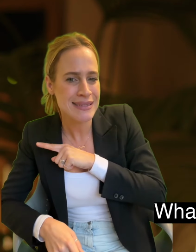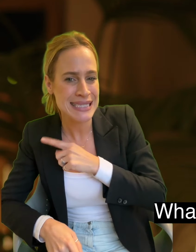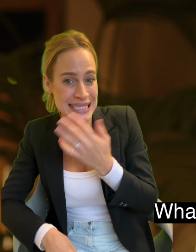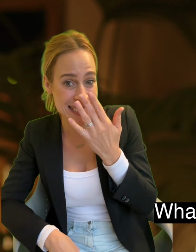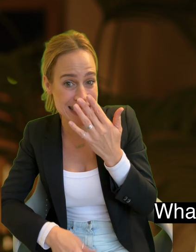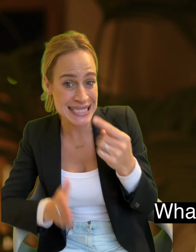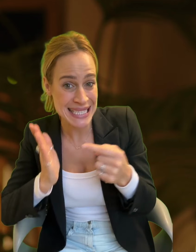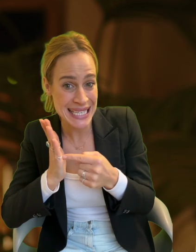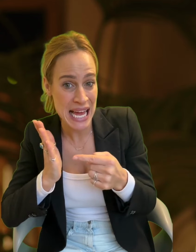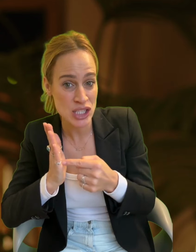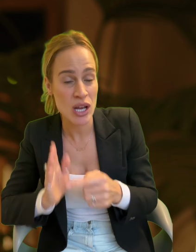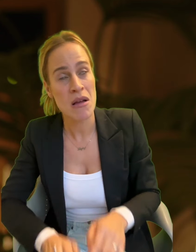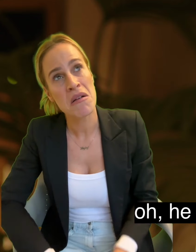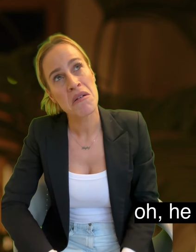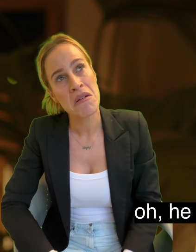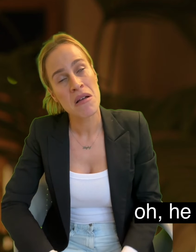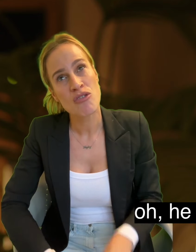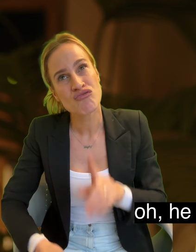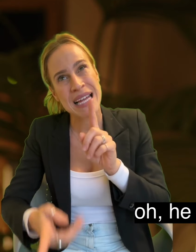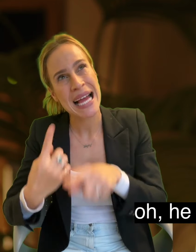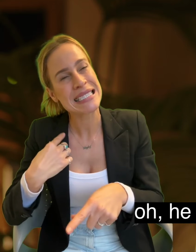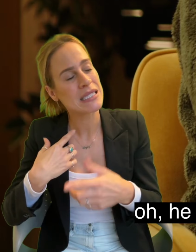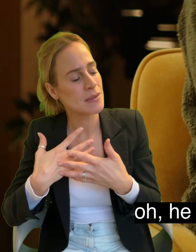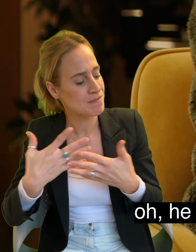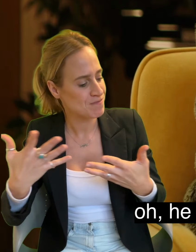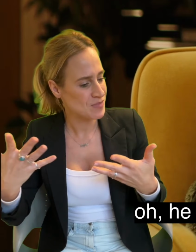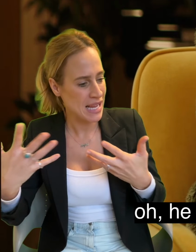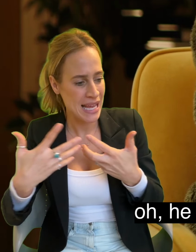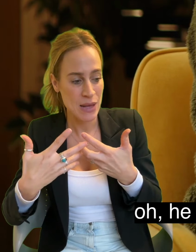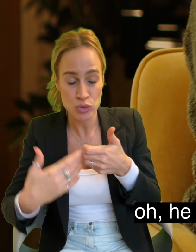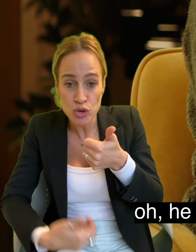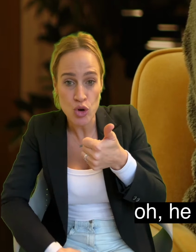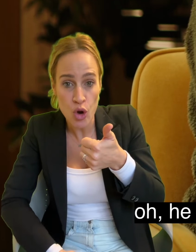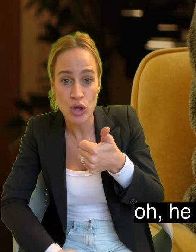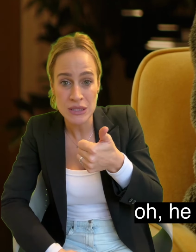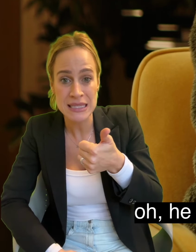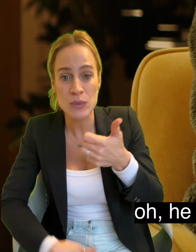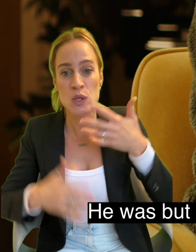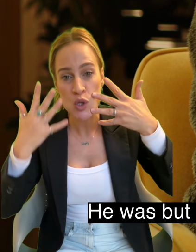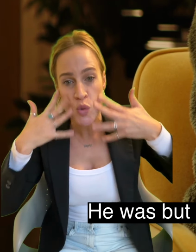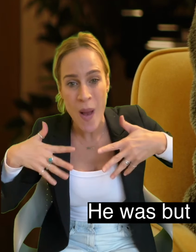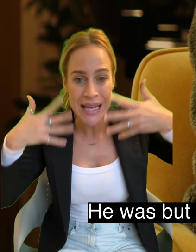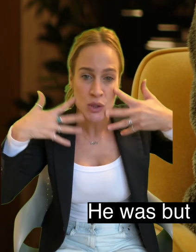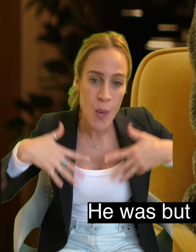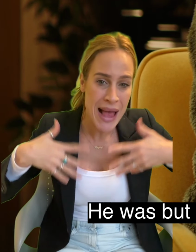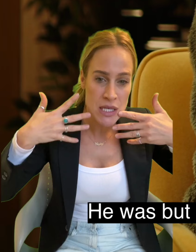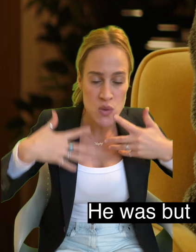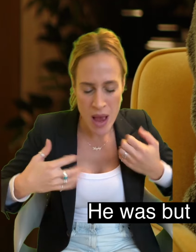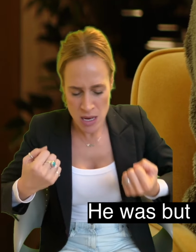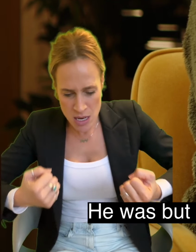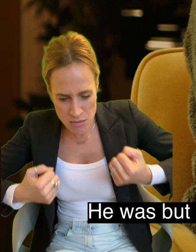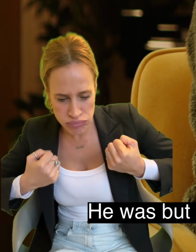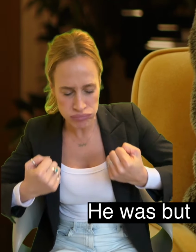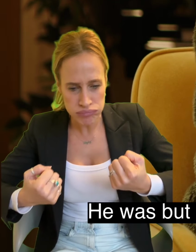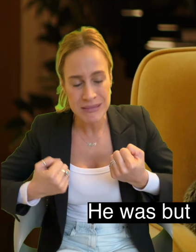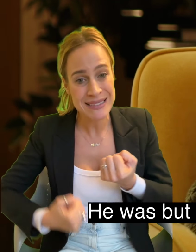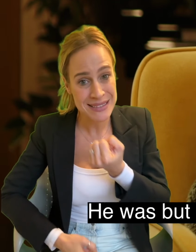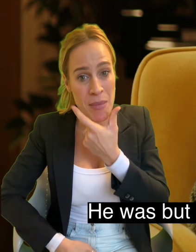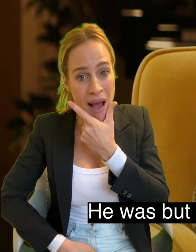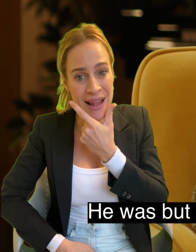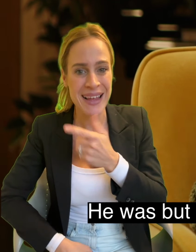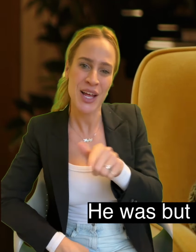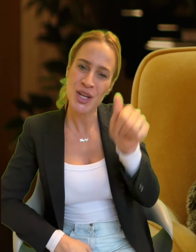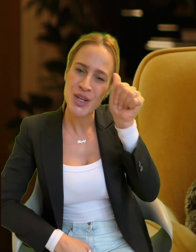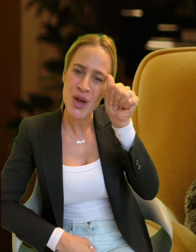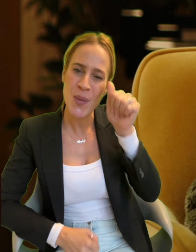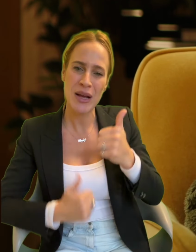best of times. He was great, to be honest. He was sweating his back out. He was smiling. You know, when we do a